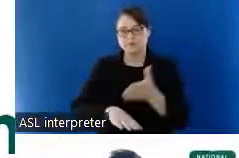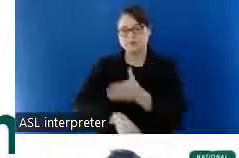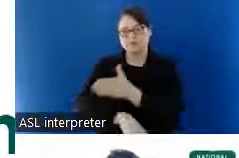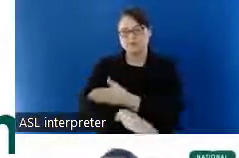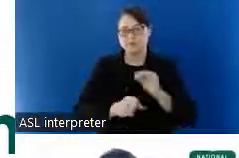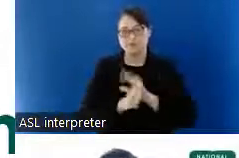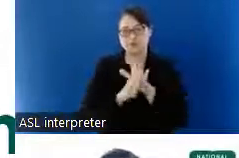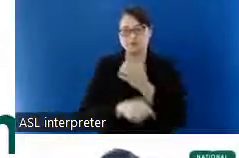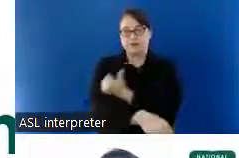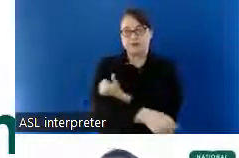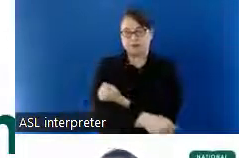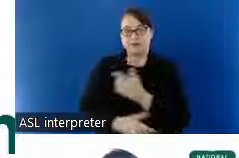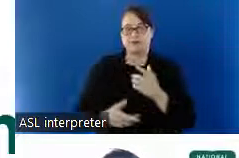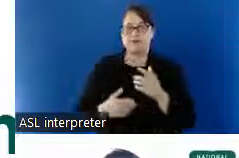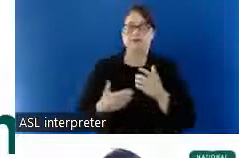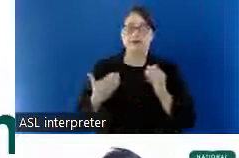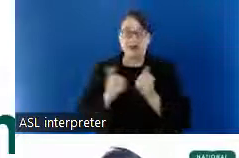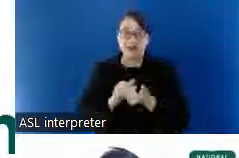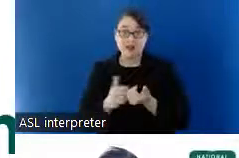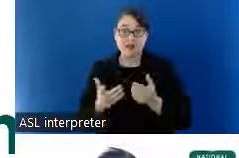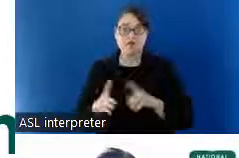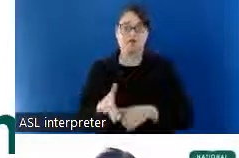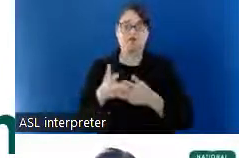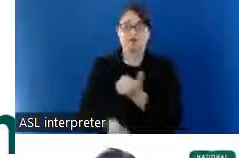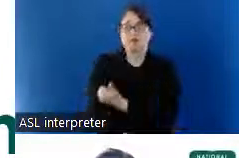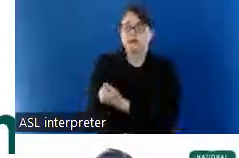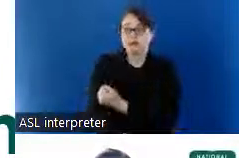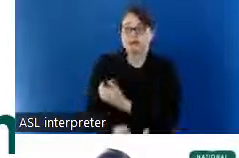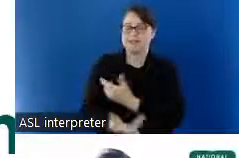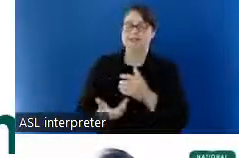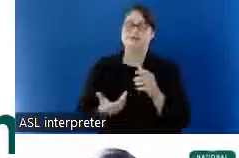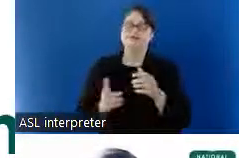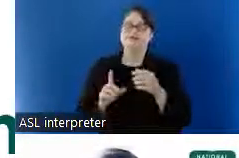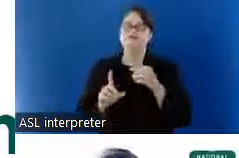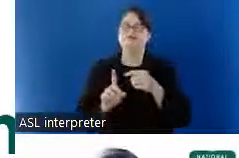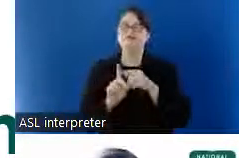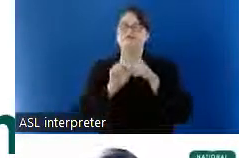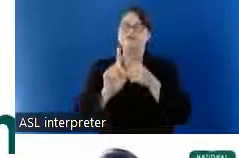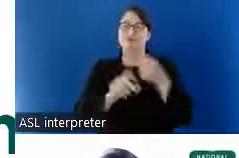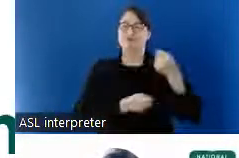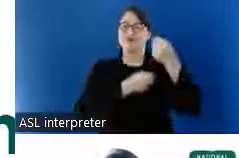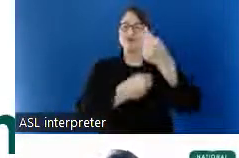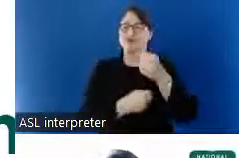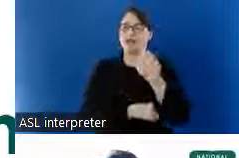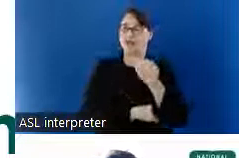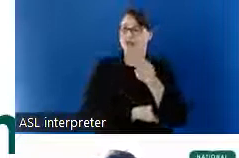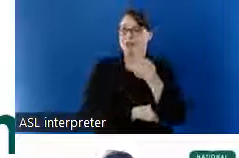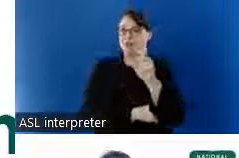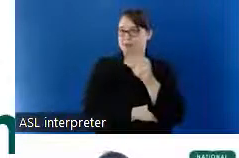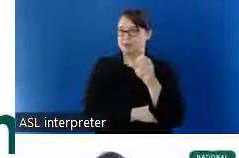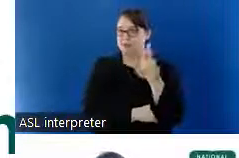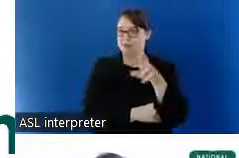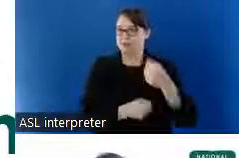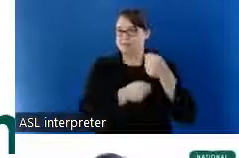immunizations by implementing COVID-19 vaccine ambassadors, community health workers, or peer navigators to reach those